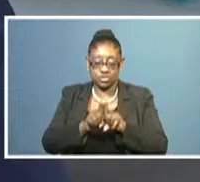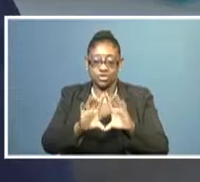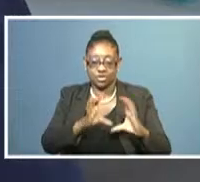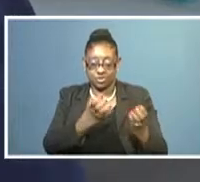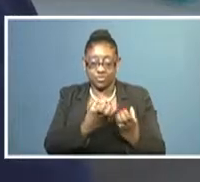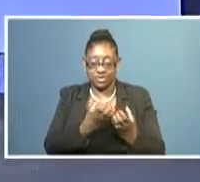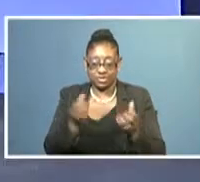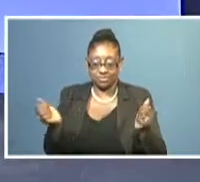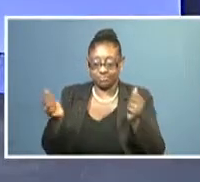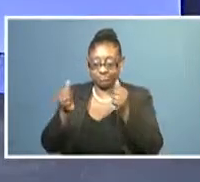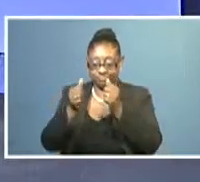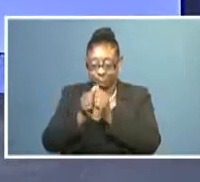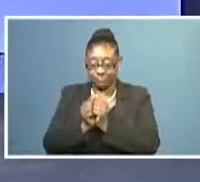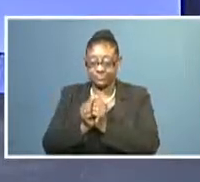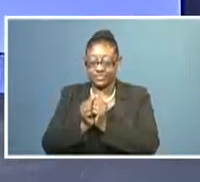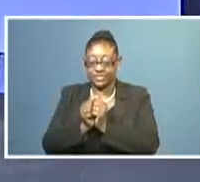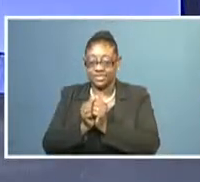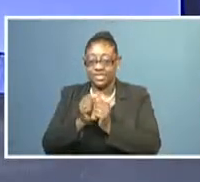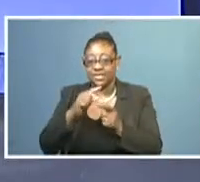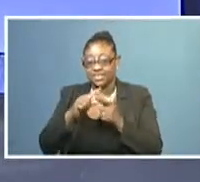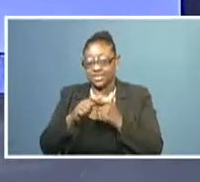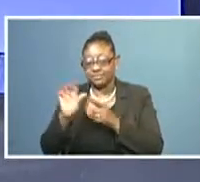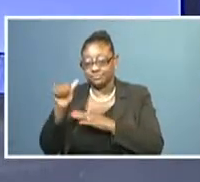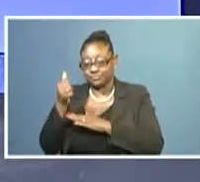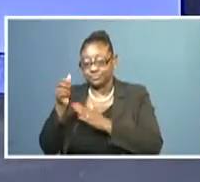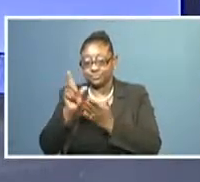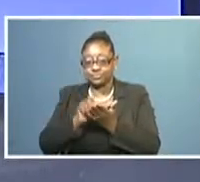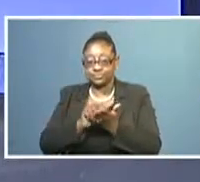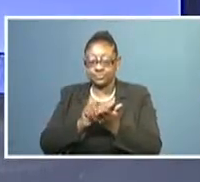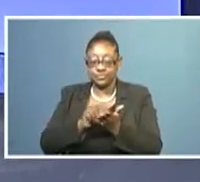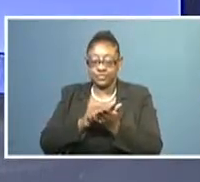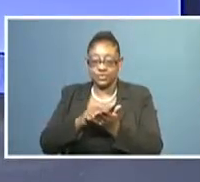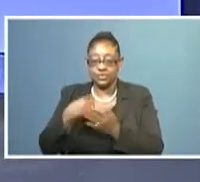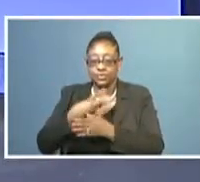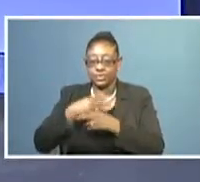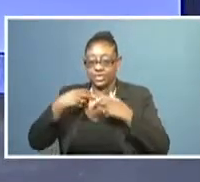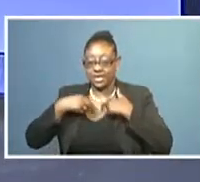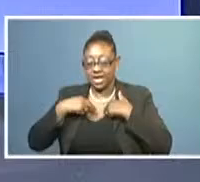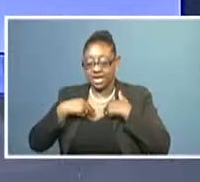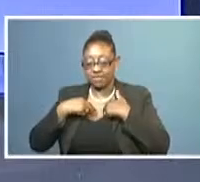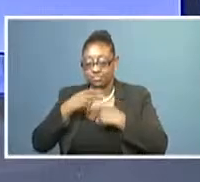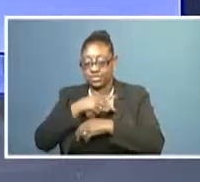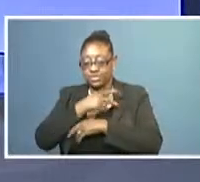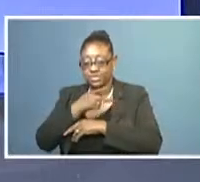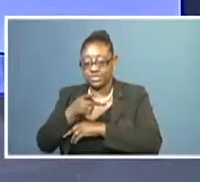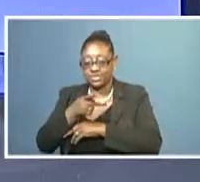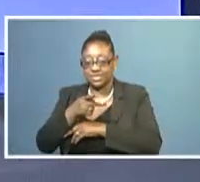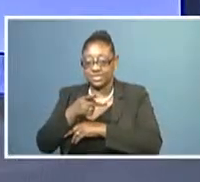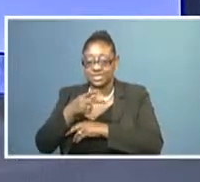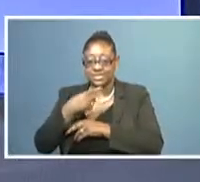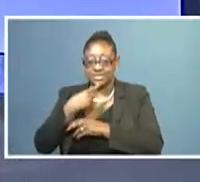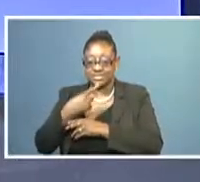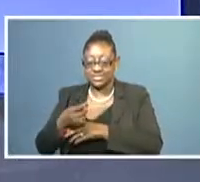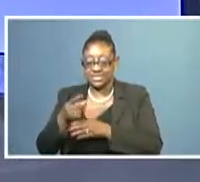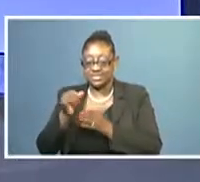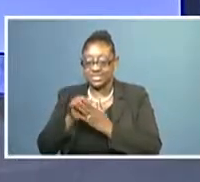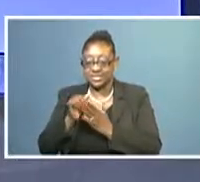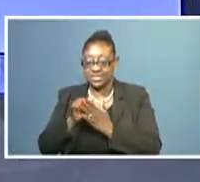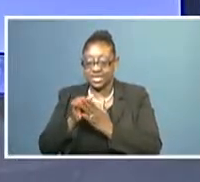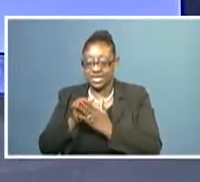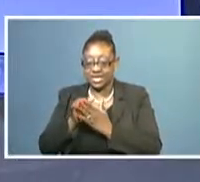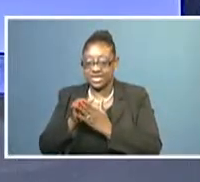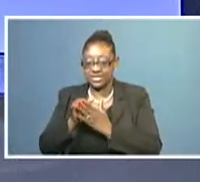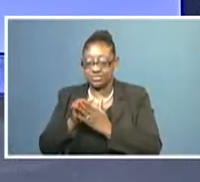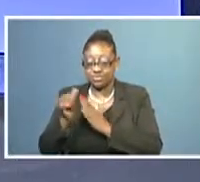community side. In other news this evening, the Department of Public Prosecutions has abandoned its bribery trial of